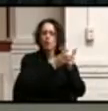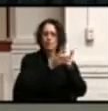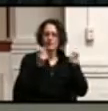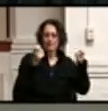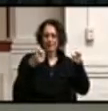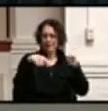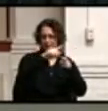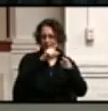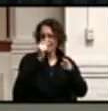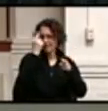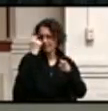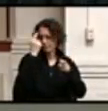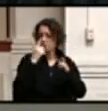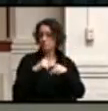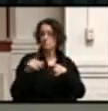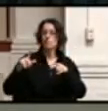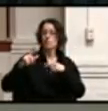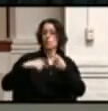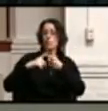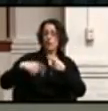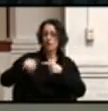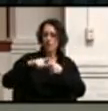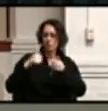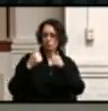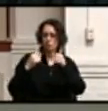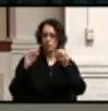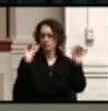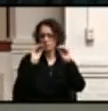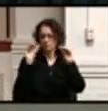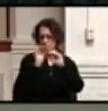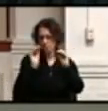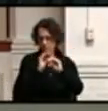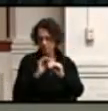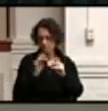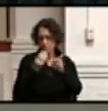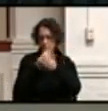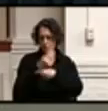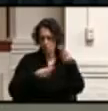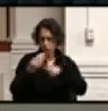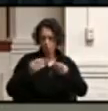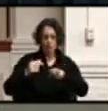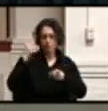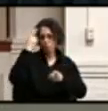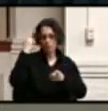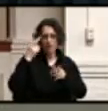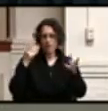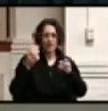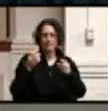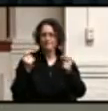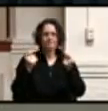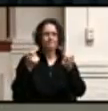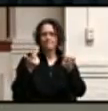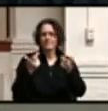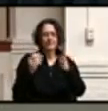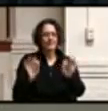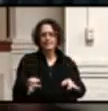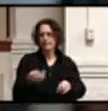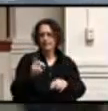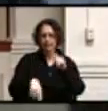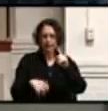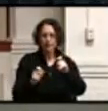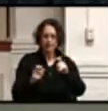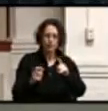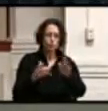our budget discussions, it sort of became clear that we have to think in advance because there are a lot of decisions that are made that